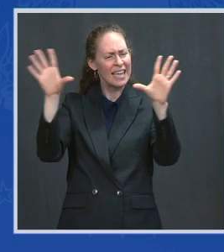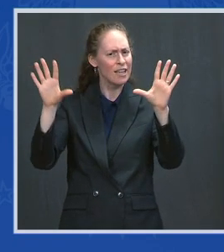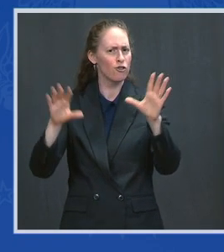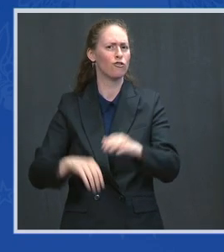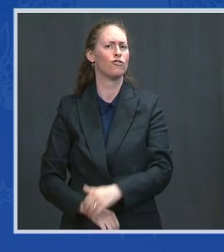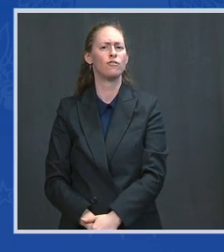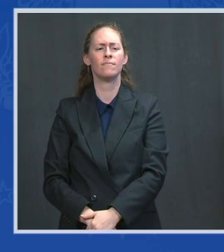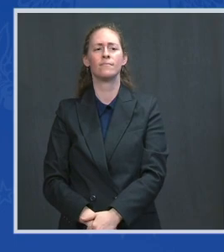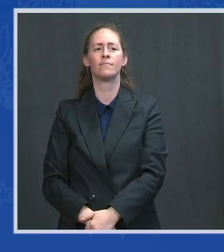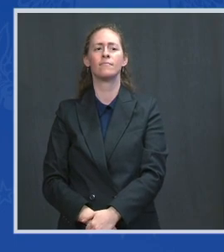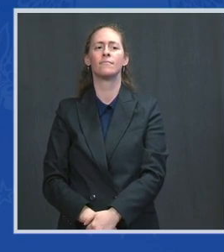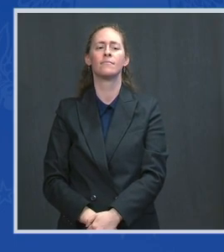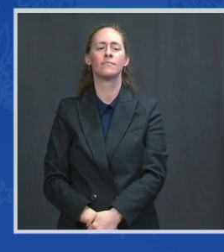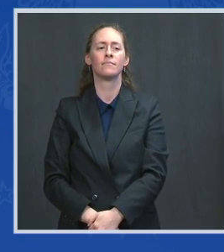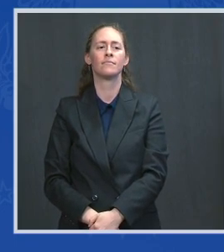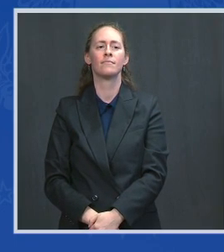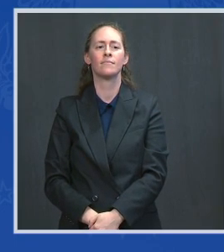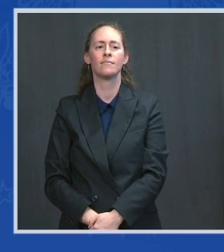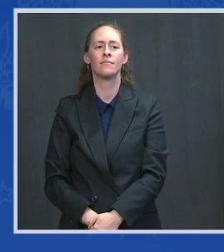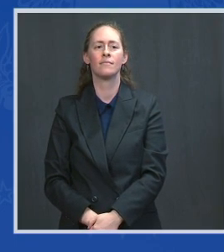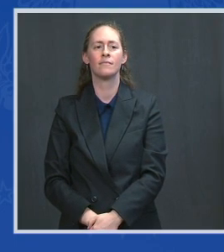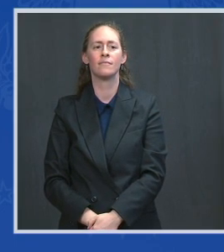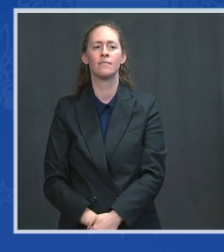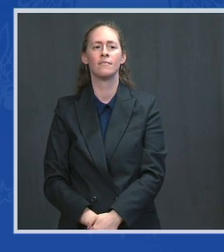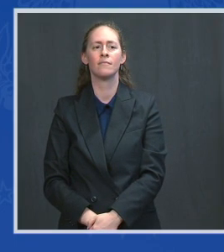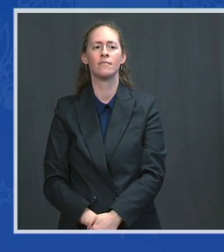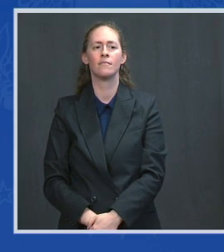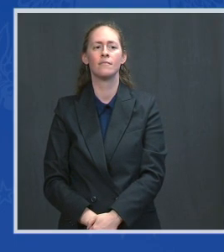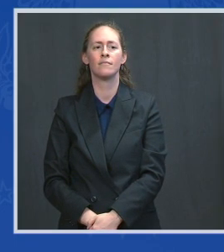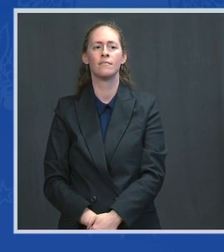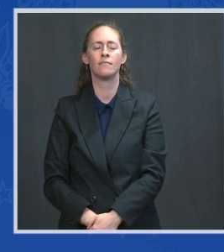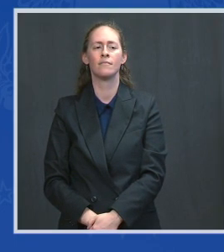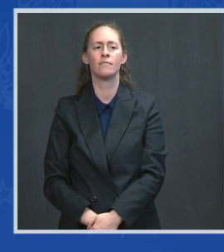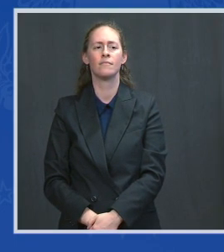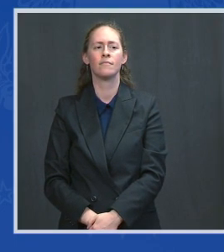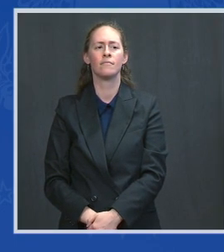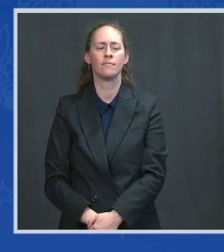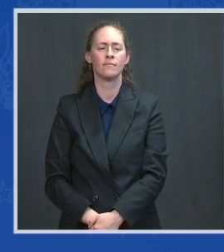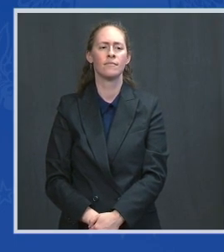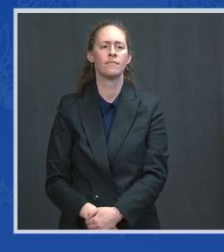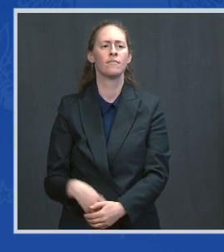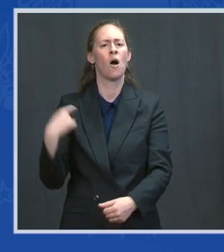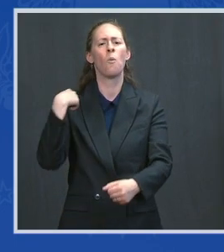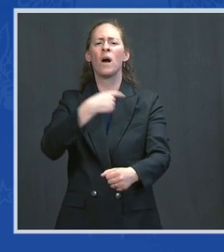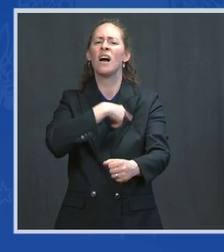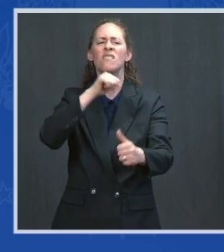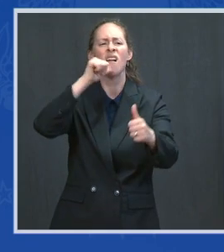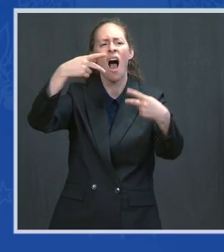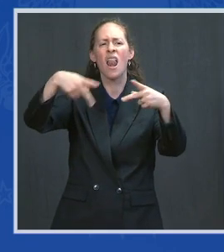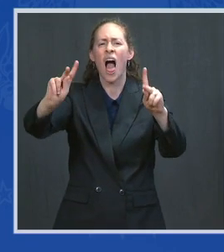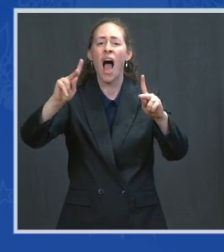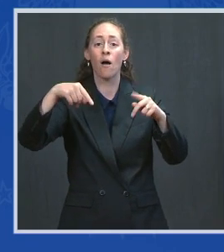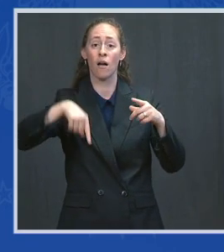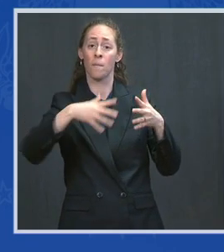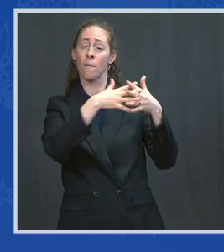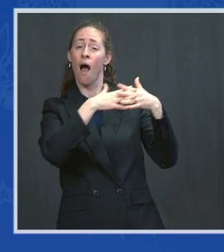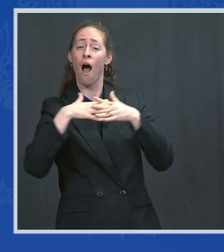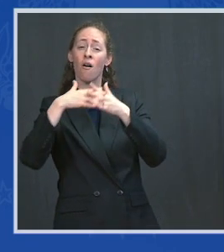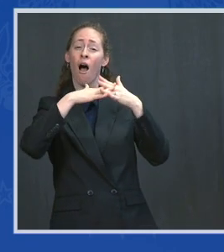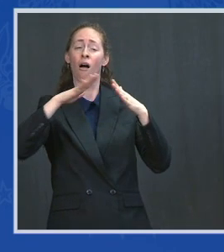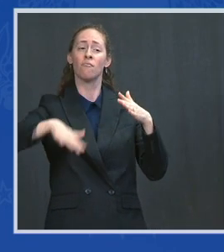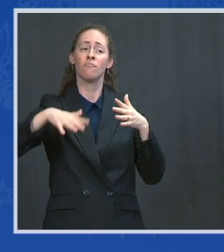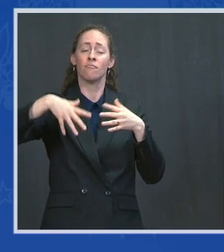We cannot let the very foundation of this country continue to be eaten